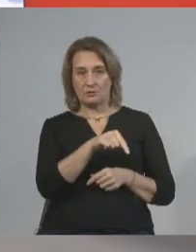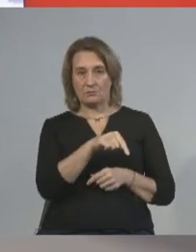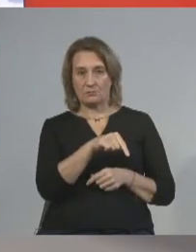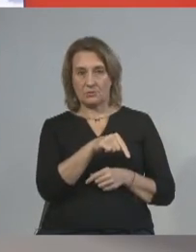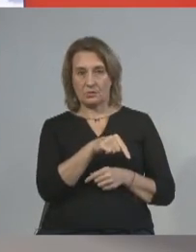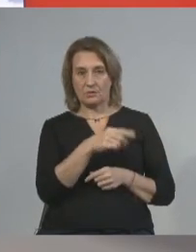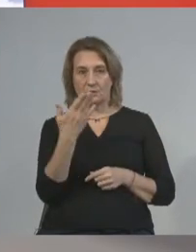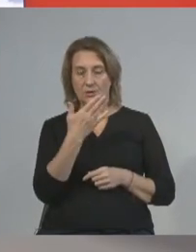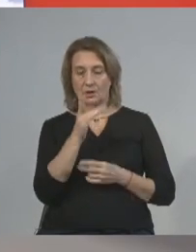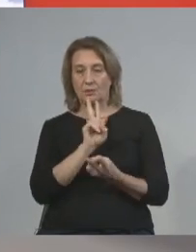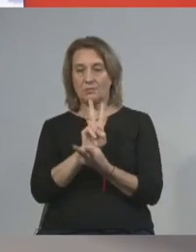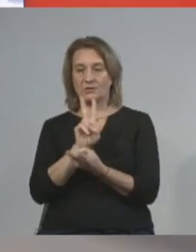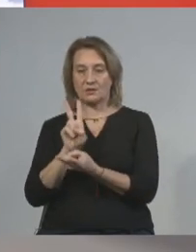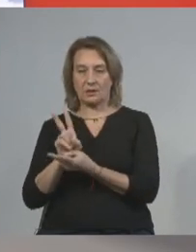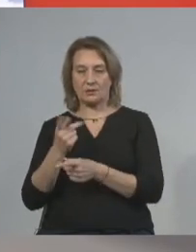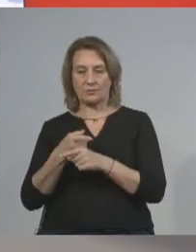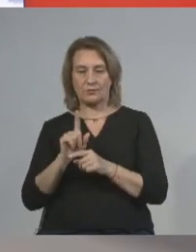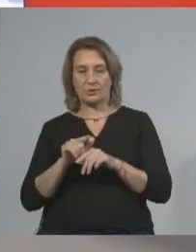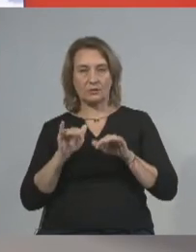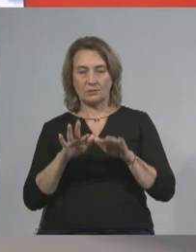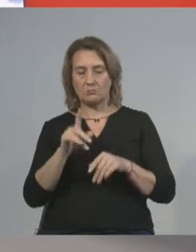understand his motivation